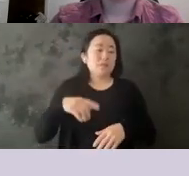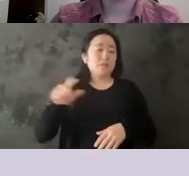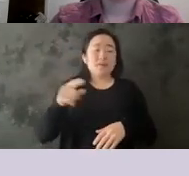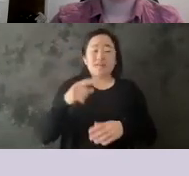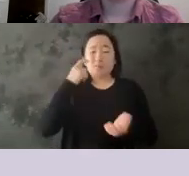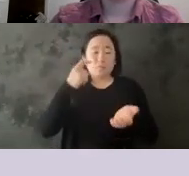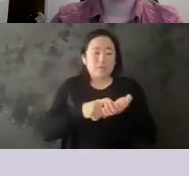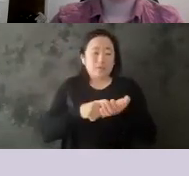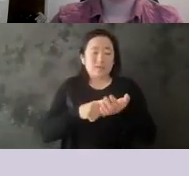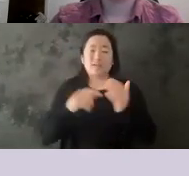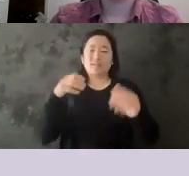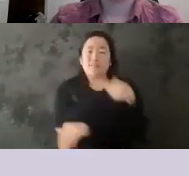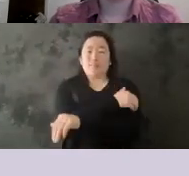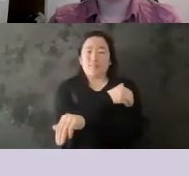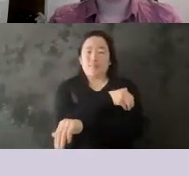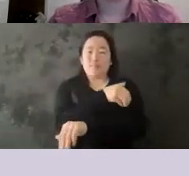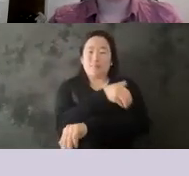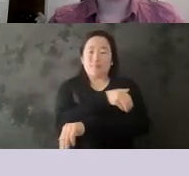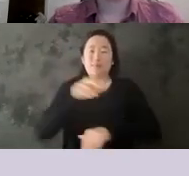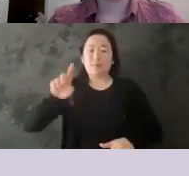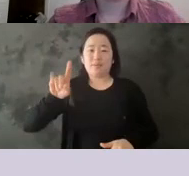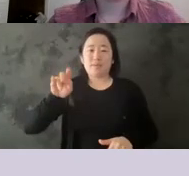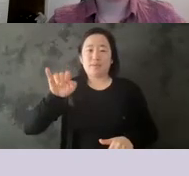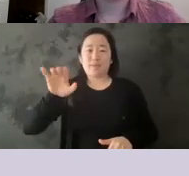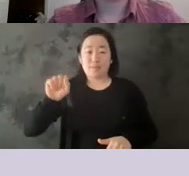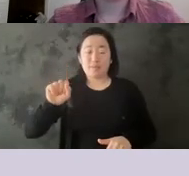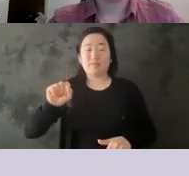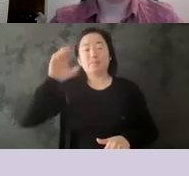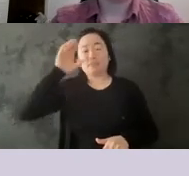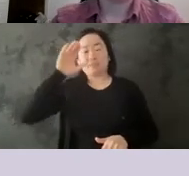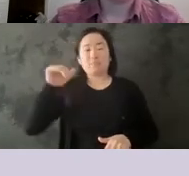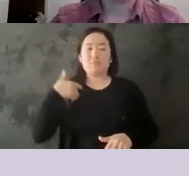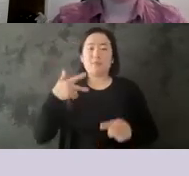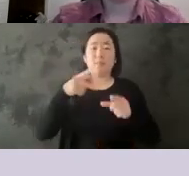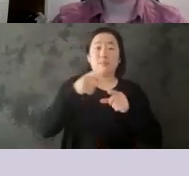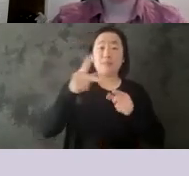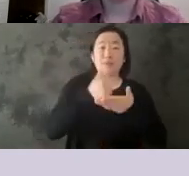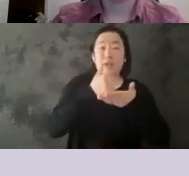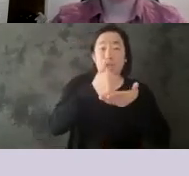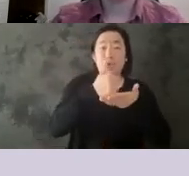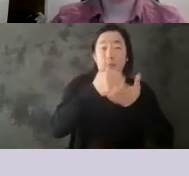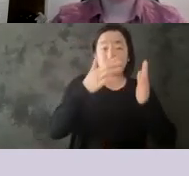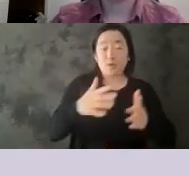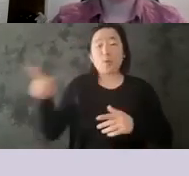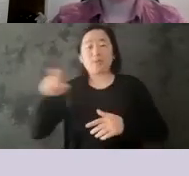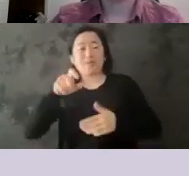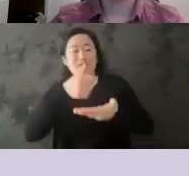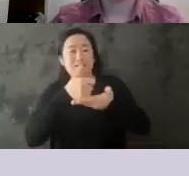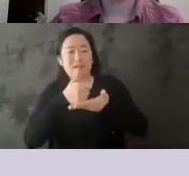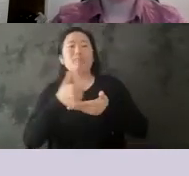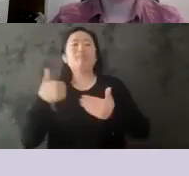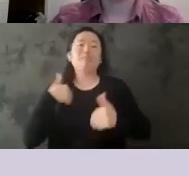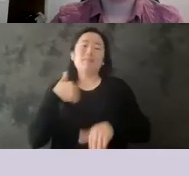how inherently in a helper helpee dynamic, there is someone who holds a position of power,